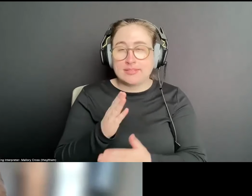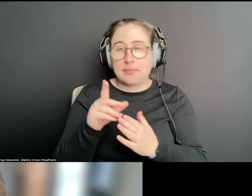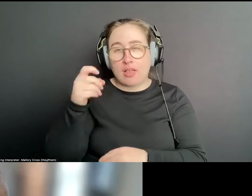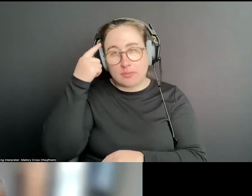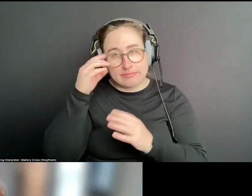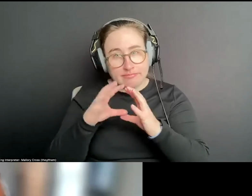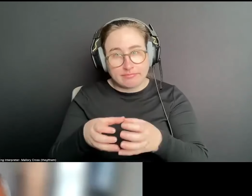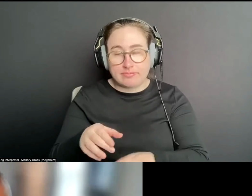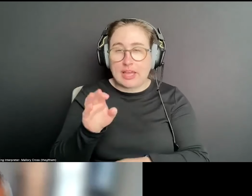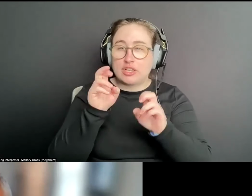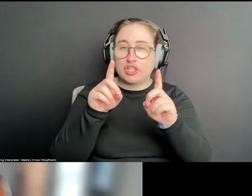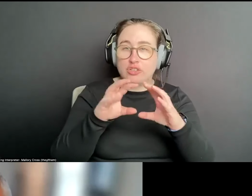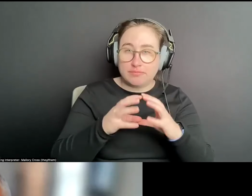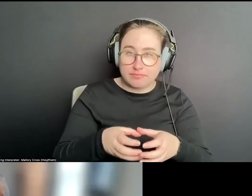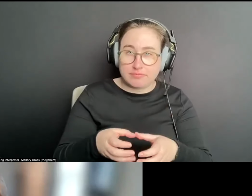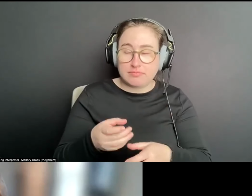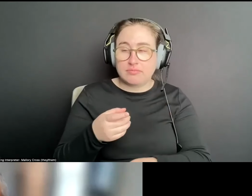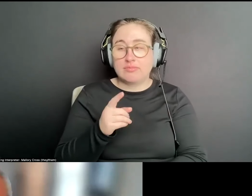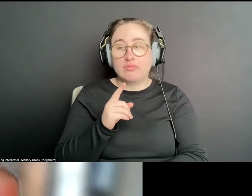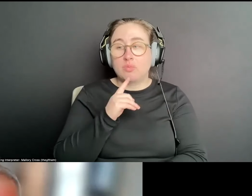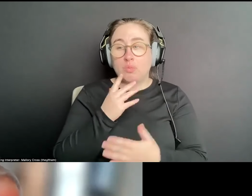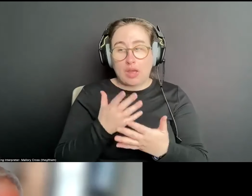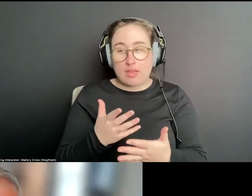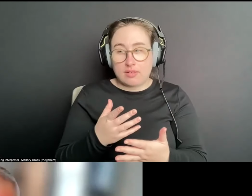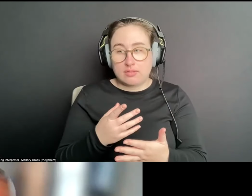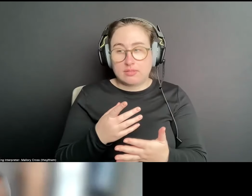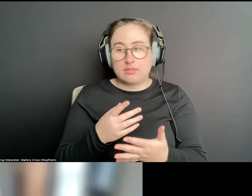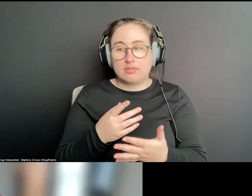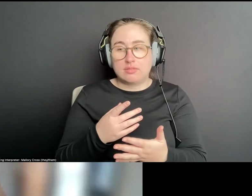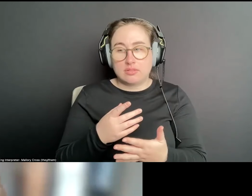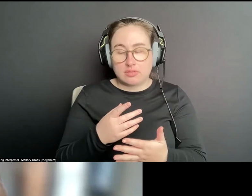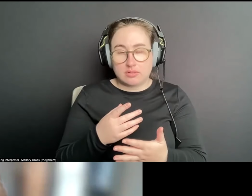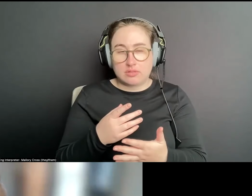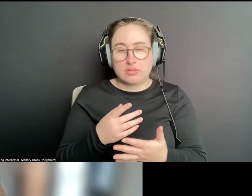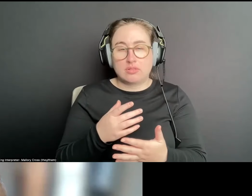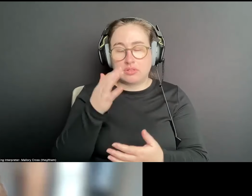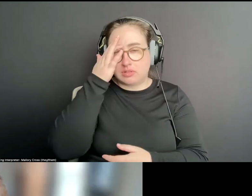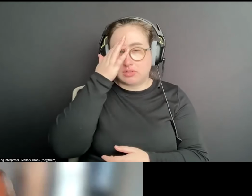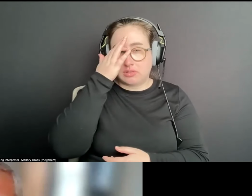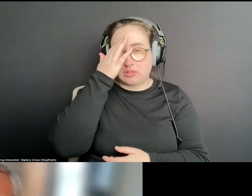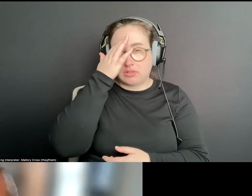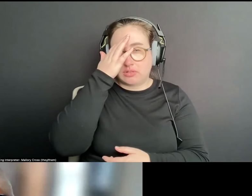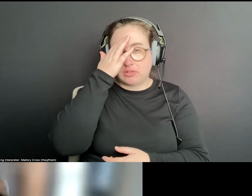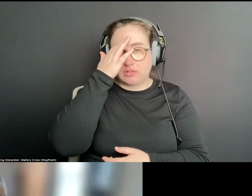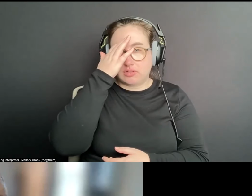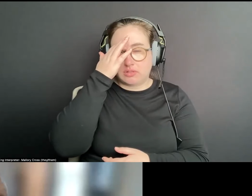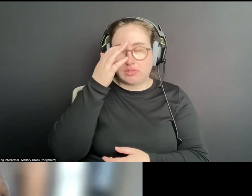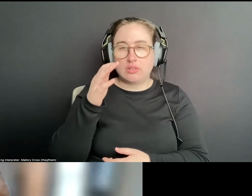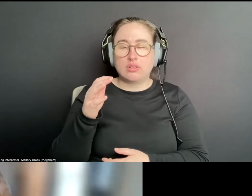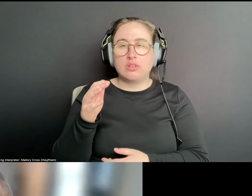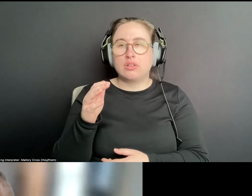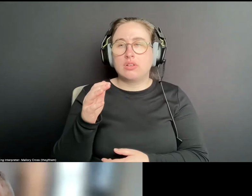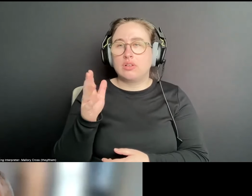institutions, educational institutions, is that what has often been perhaps hundreds of thousands of hours